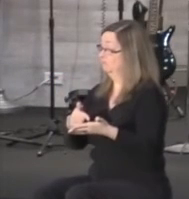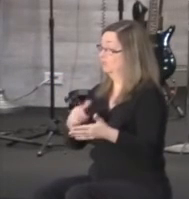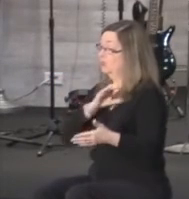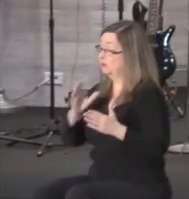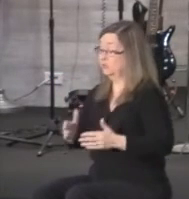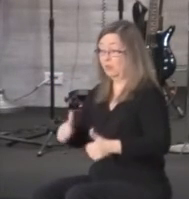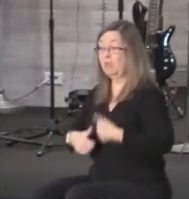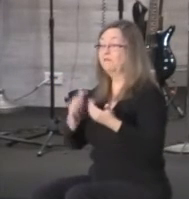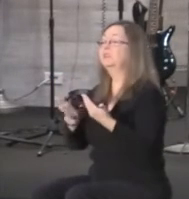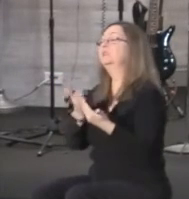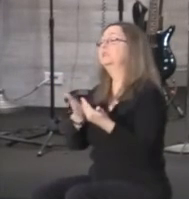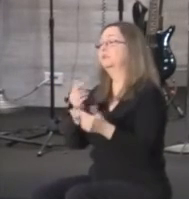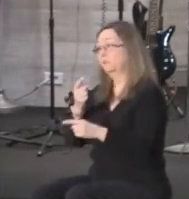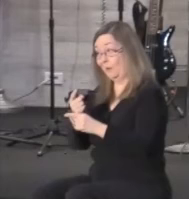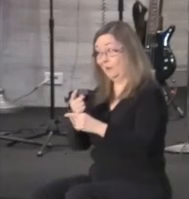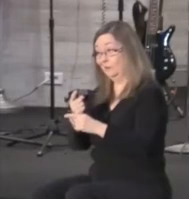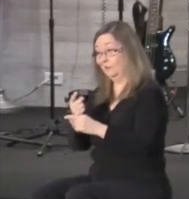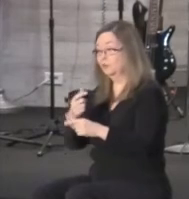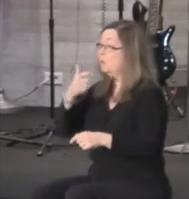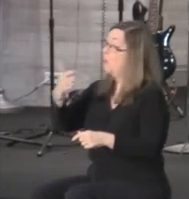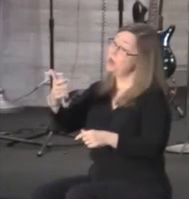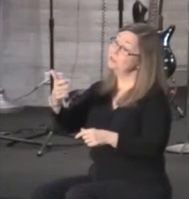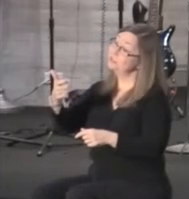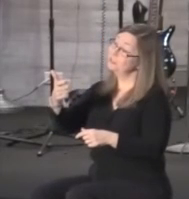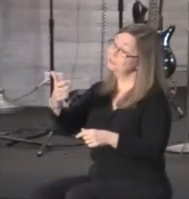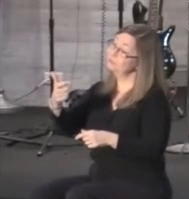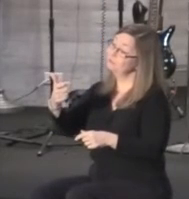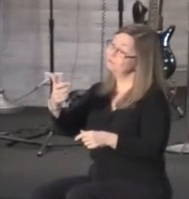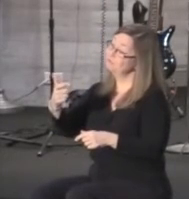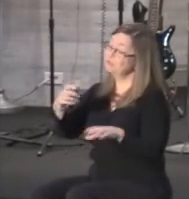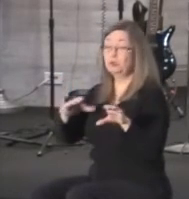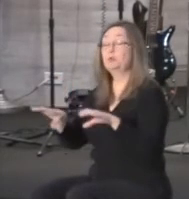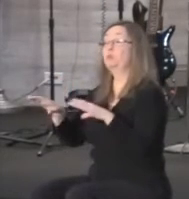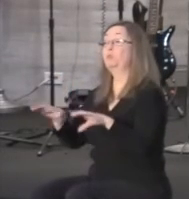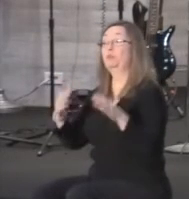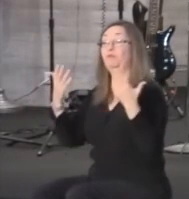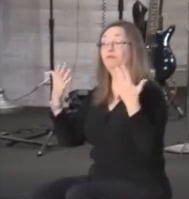Christianity would be easy, right? We just watch and we just do.